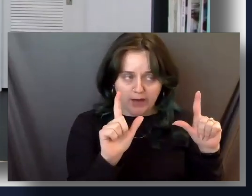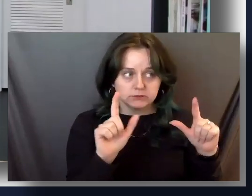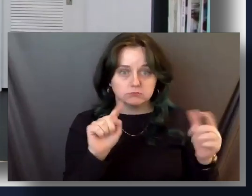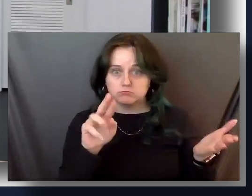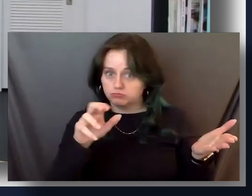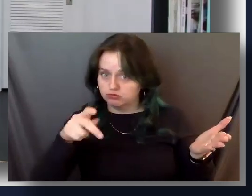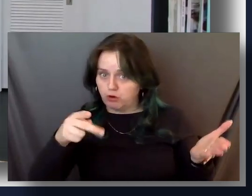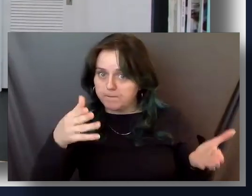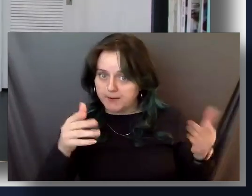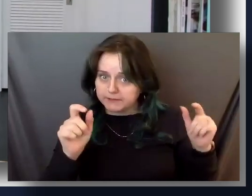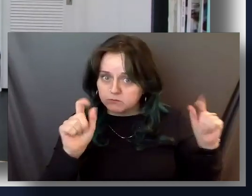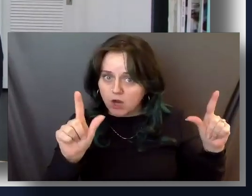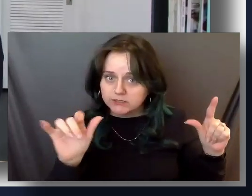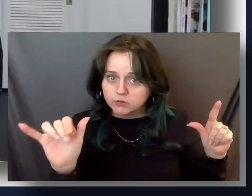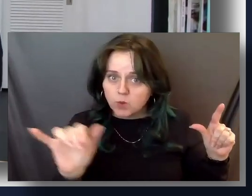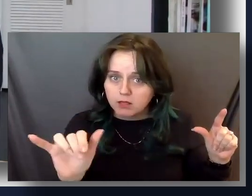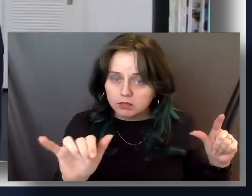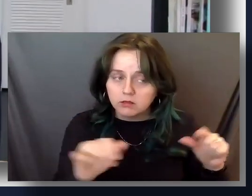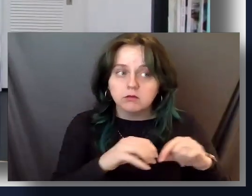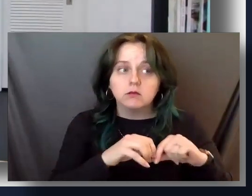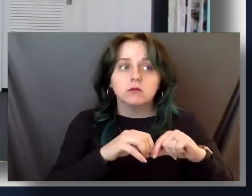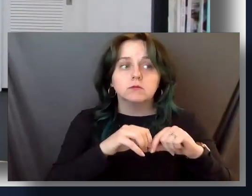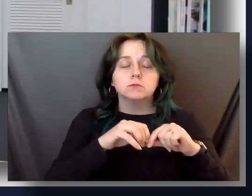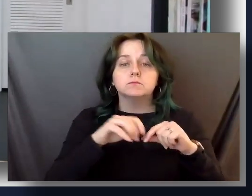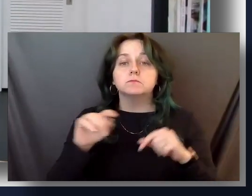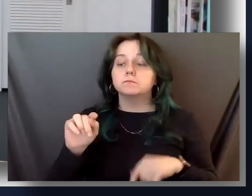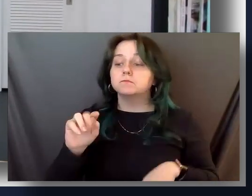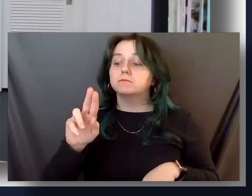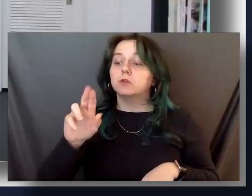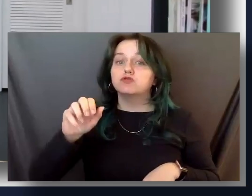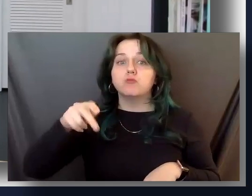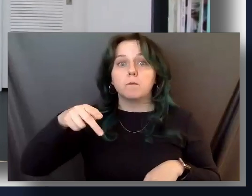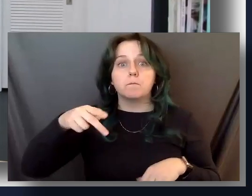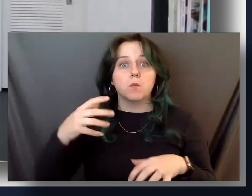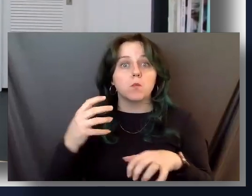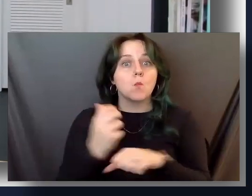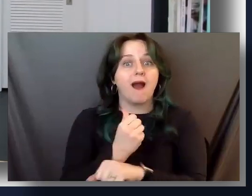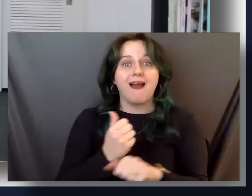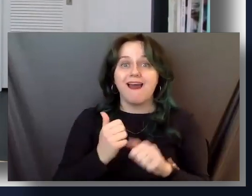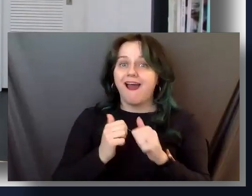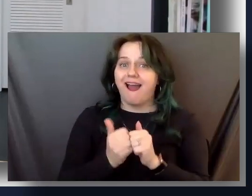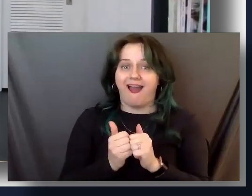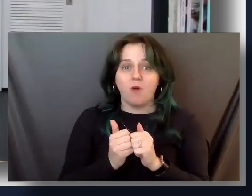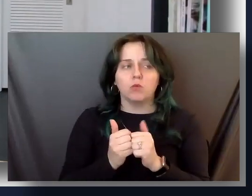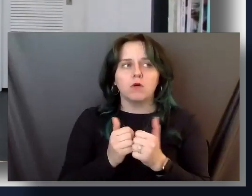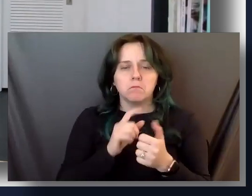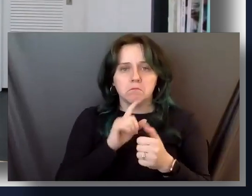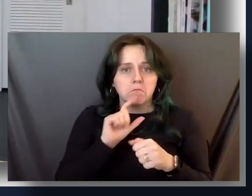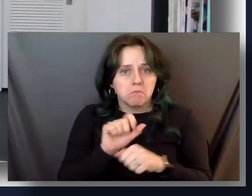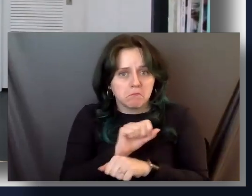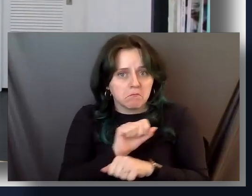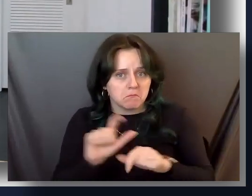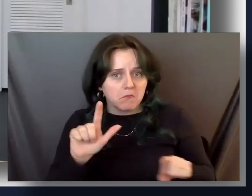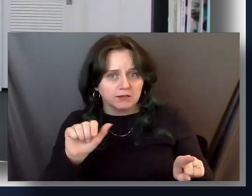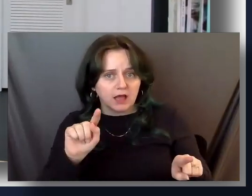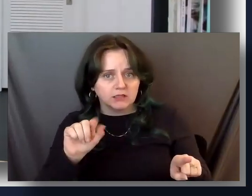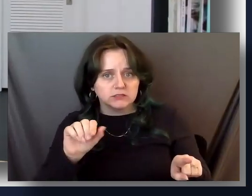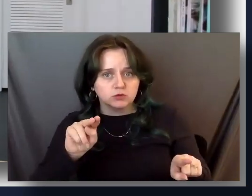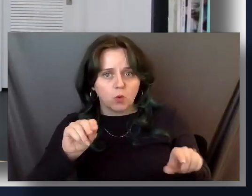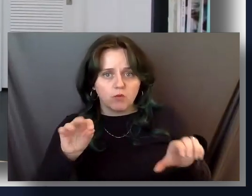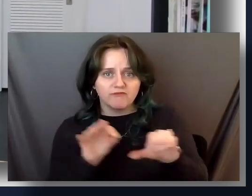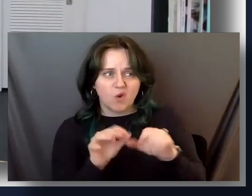potentially for Trump as well. Trump won in part because of the Latino